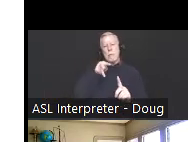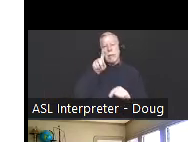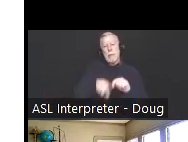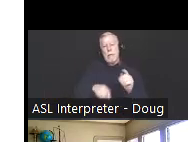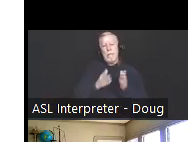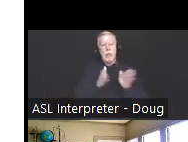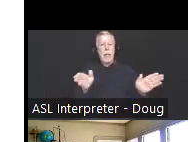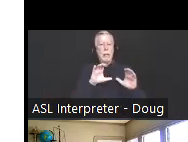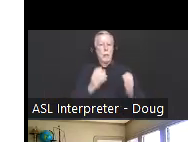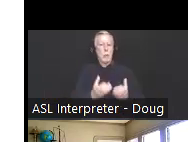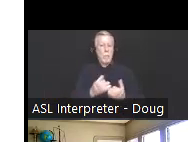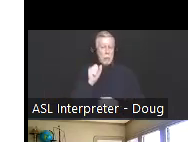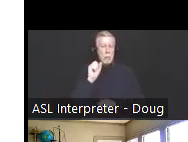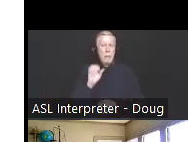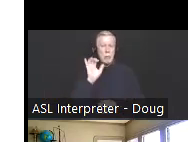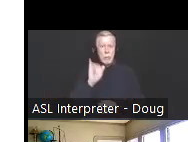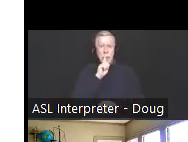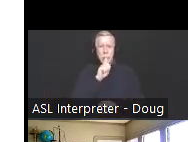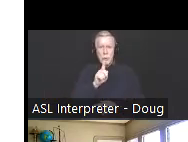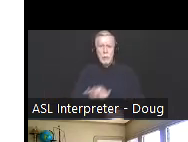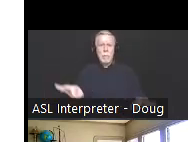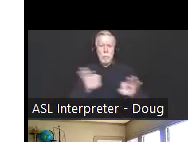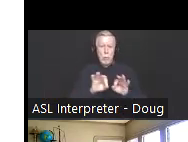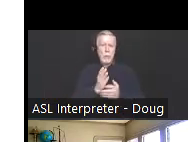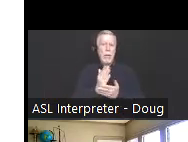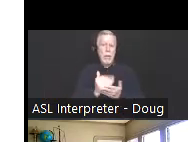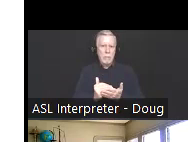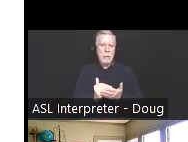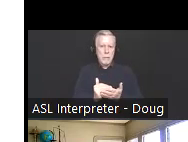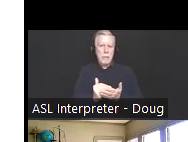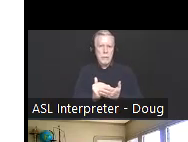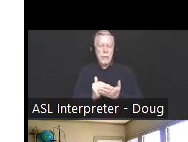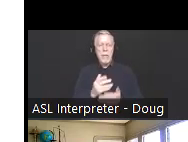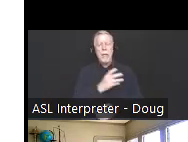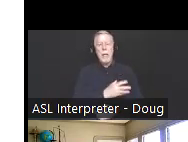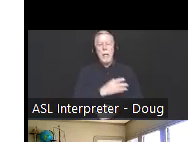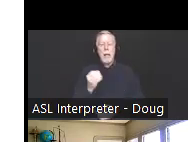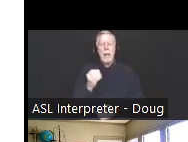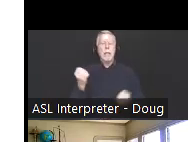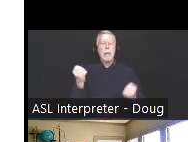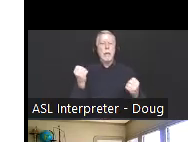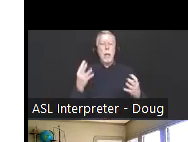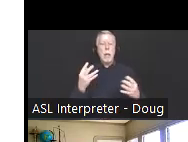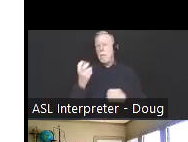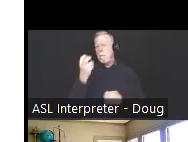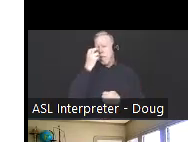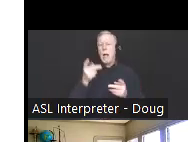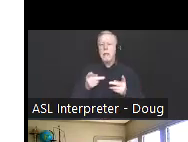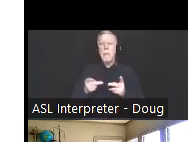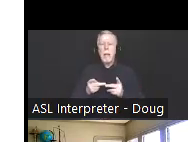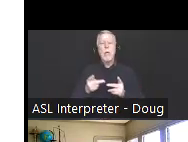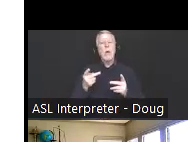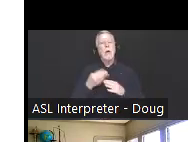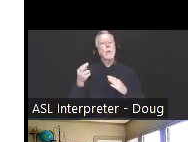that's a really important element of this. And a lot of blind spots result